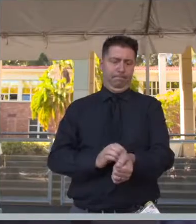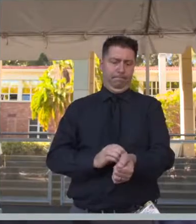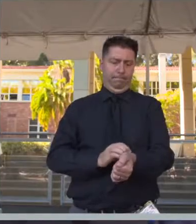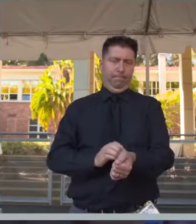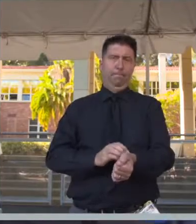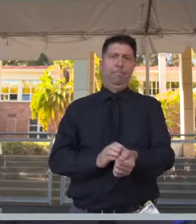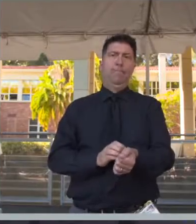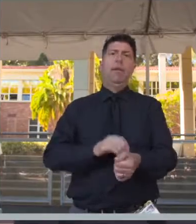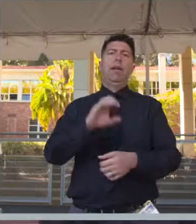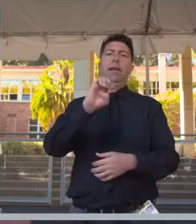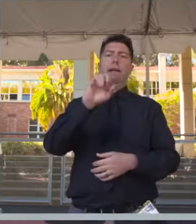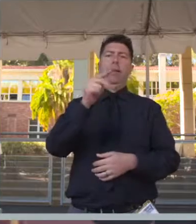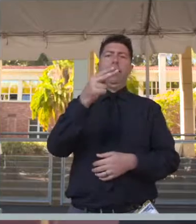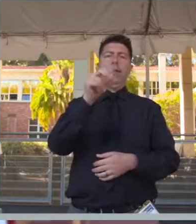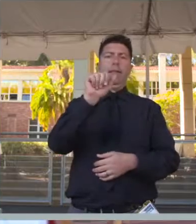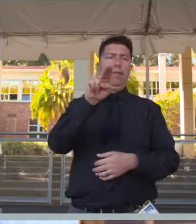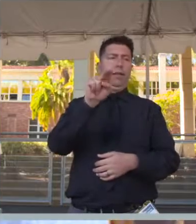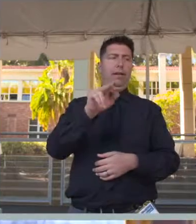Ethan Franco.